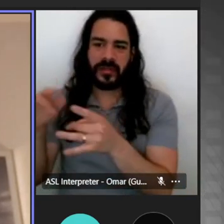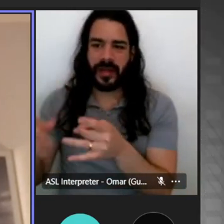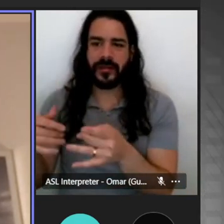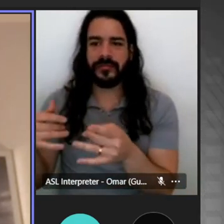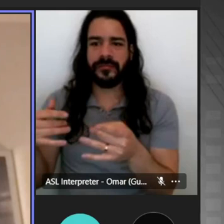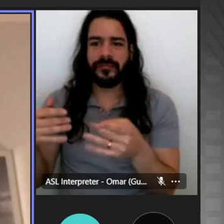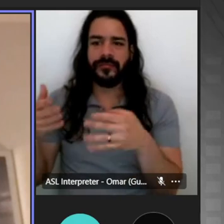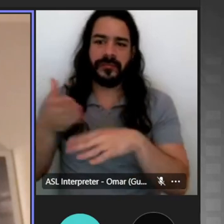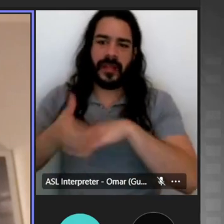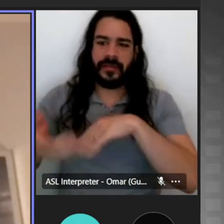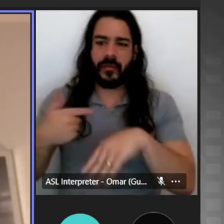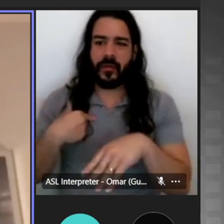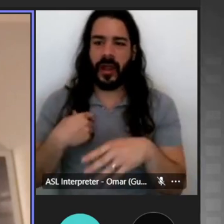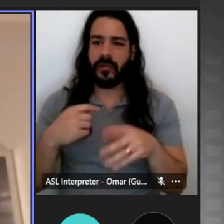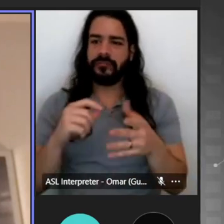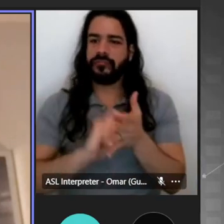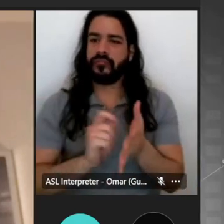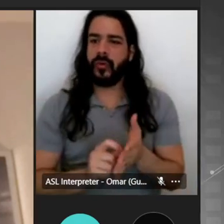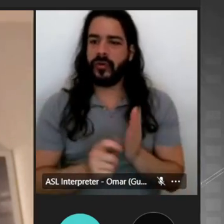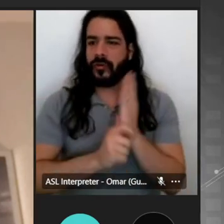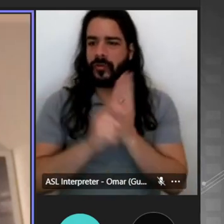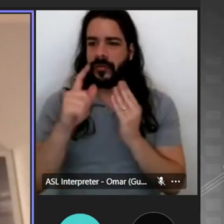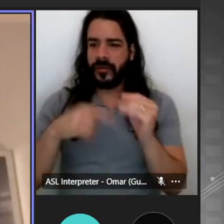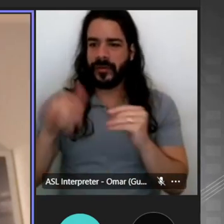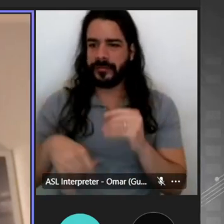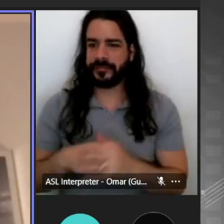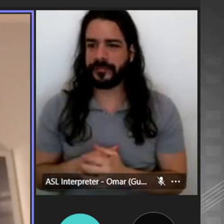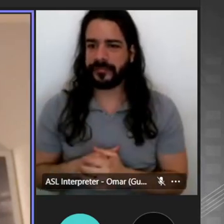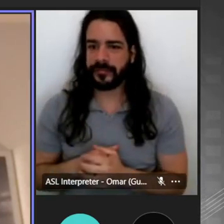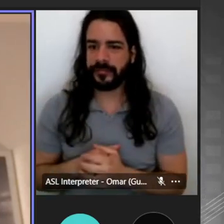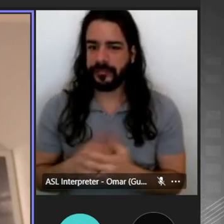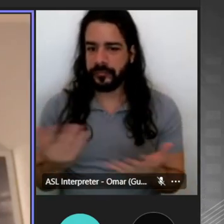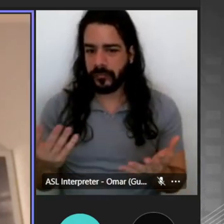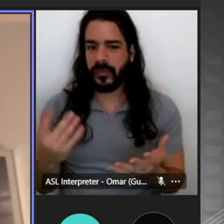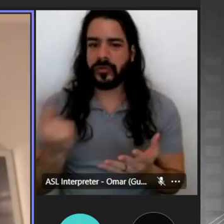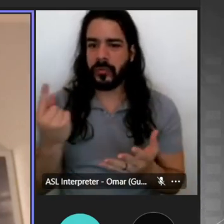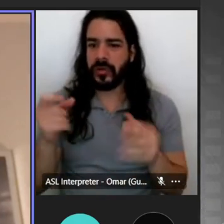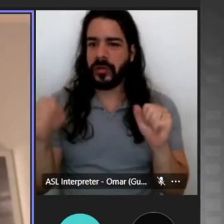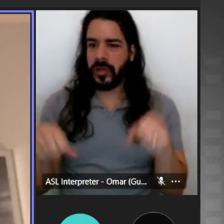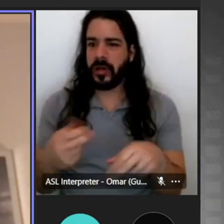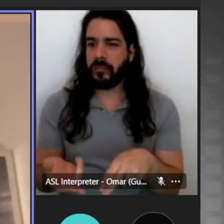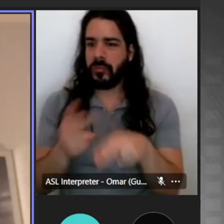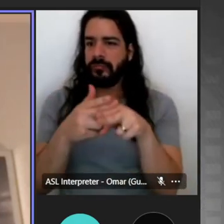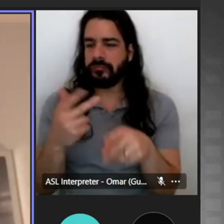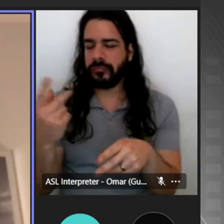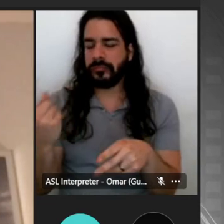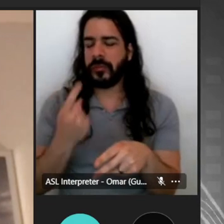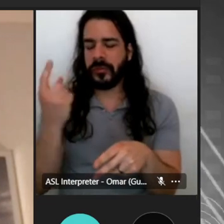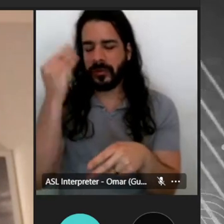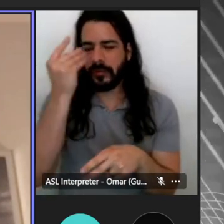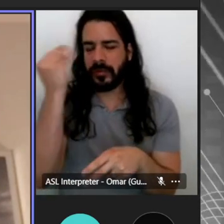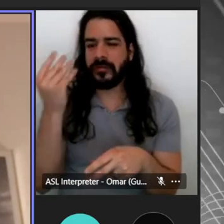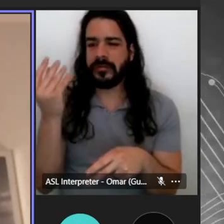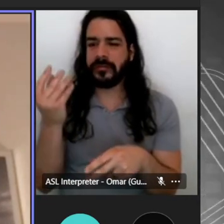had written an article then. Maybe it's something to think about as an improvement. It wouldn't, as I said, especially the one at Farragut,